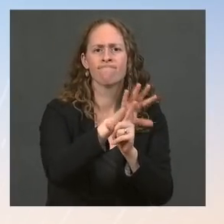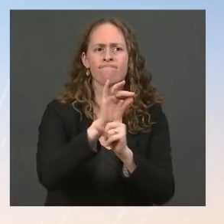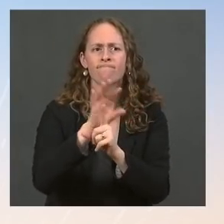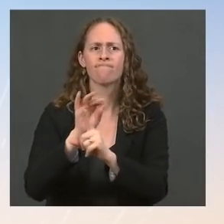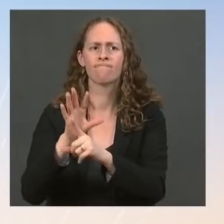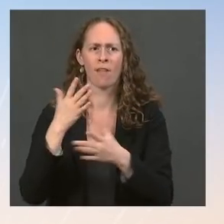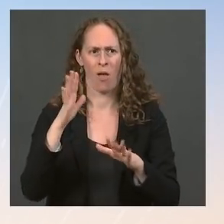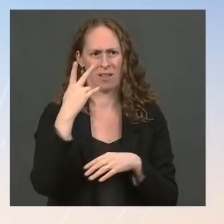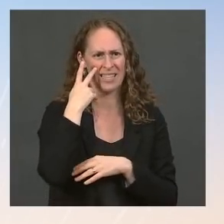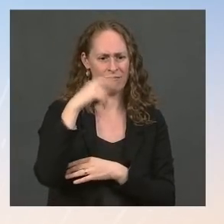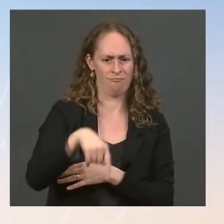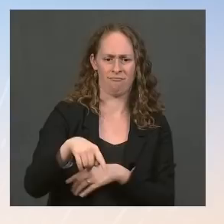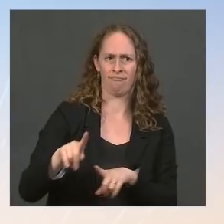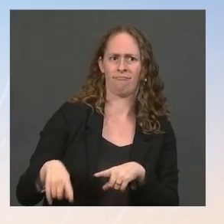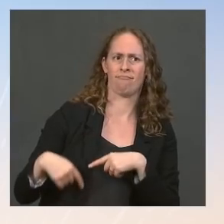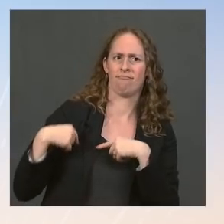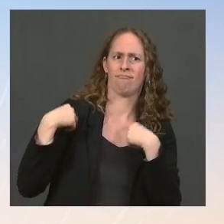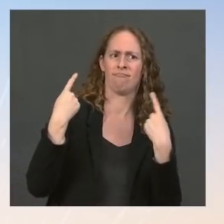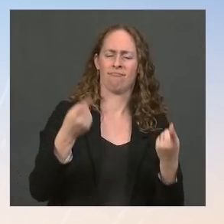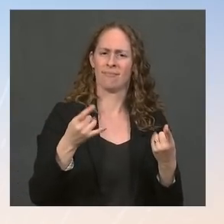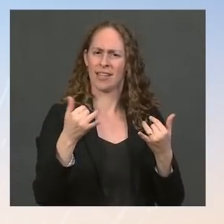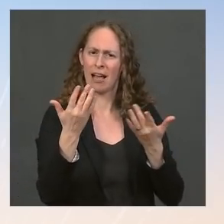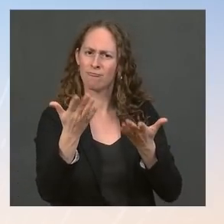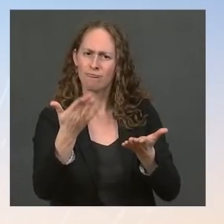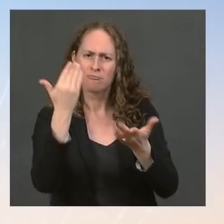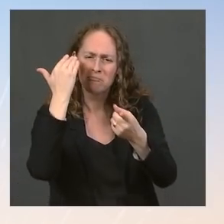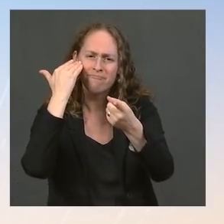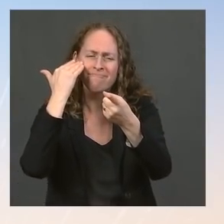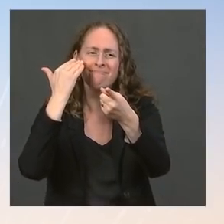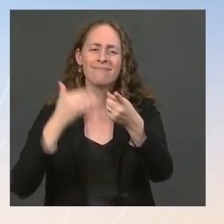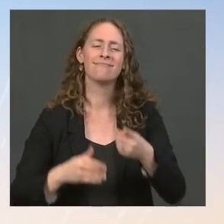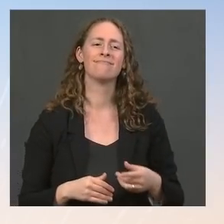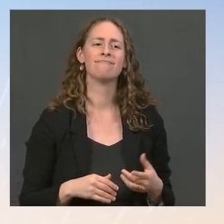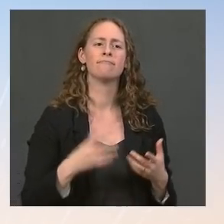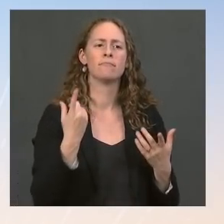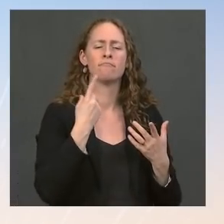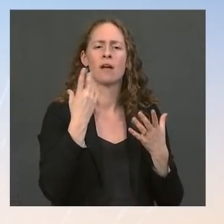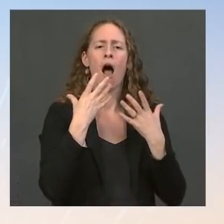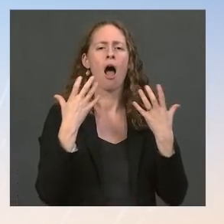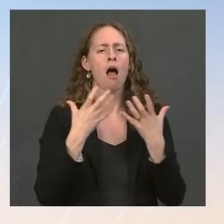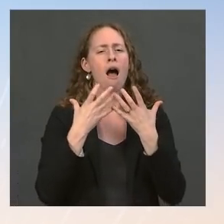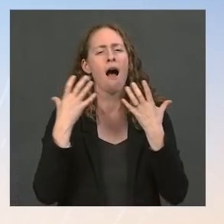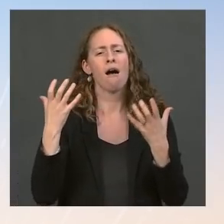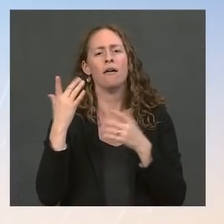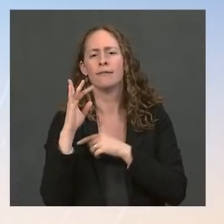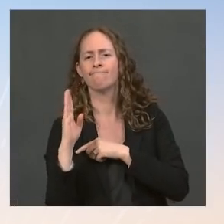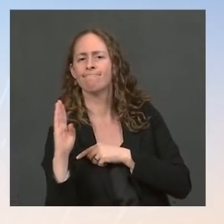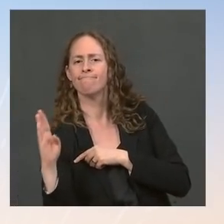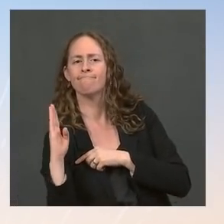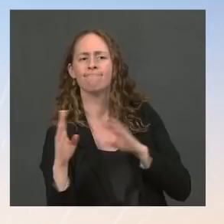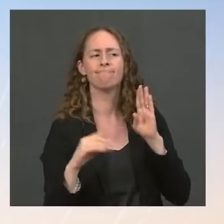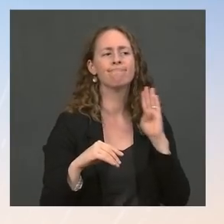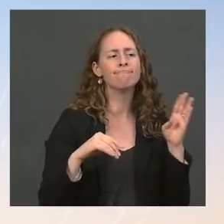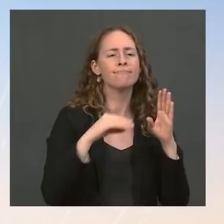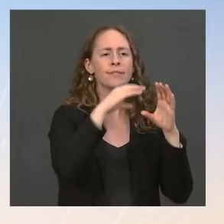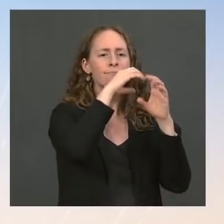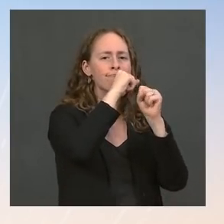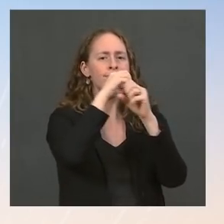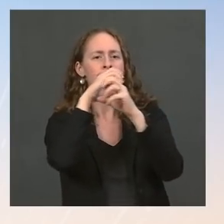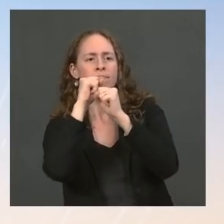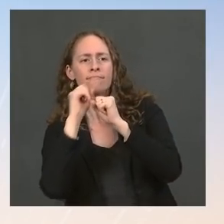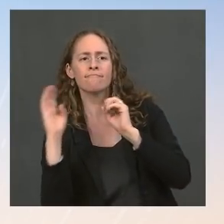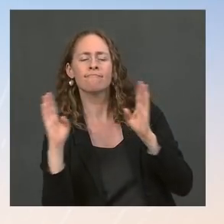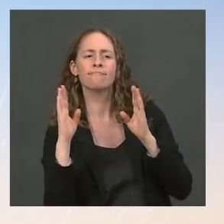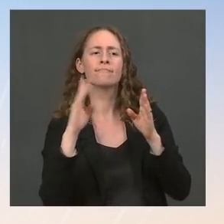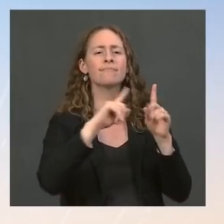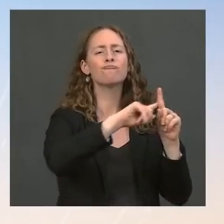this moment of time, Kelly, is a lot of these private conversations and discussions with a range of members